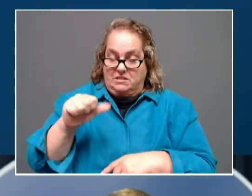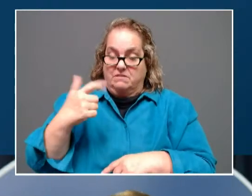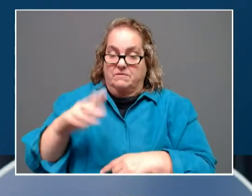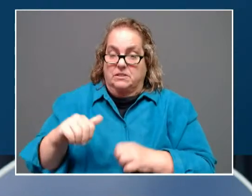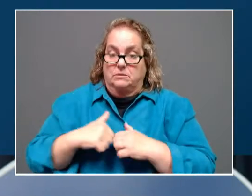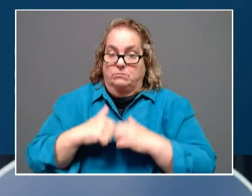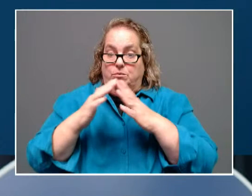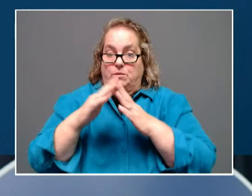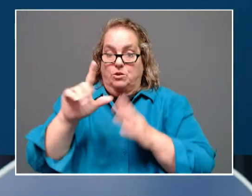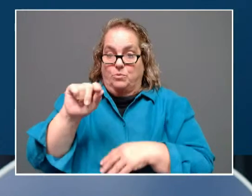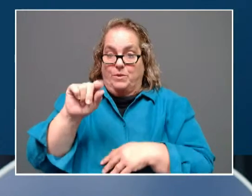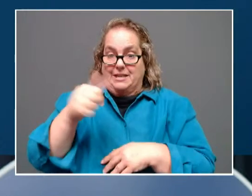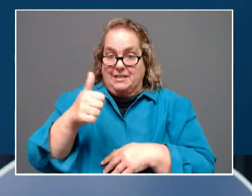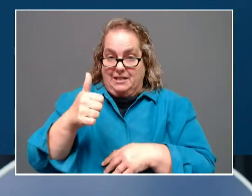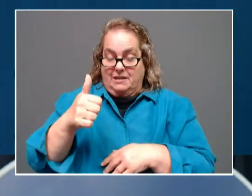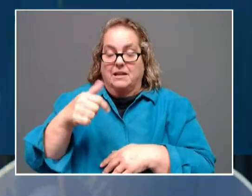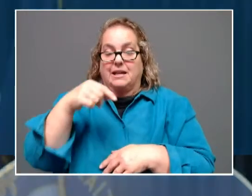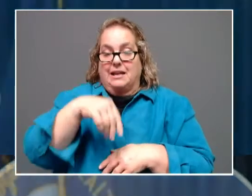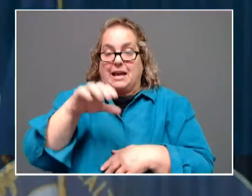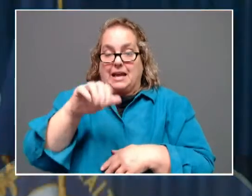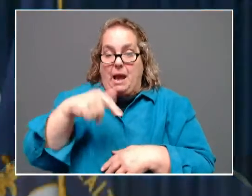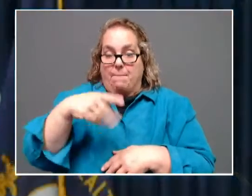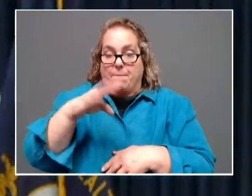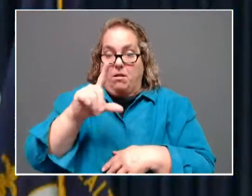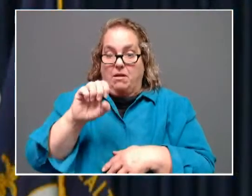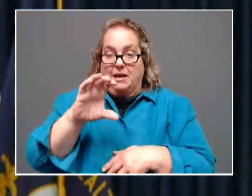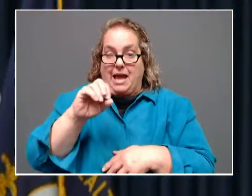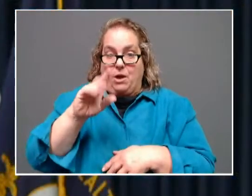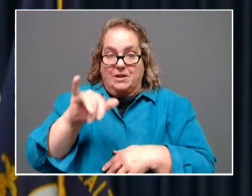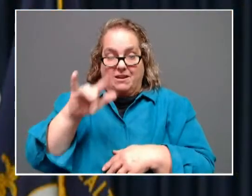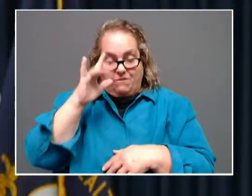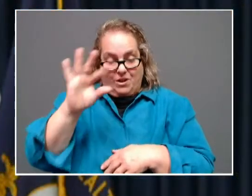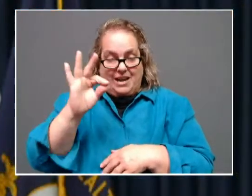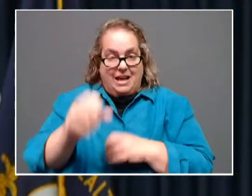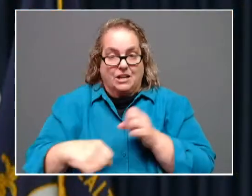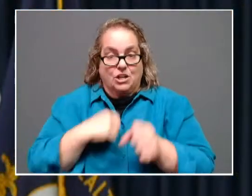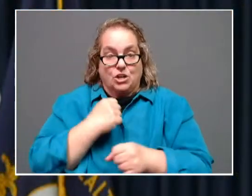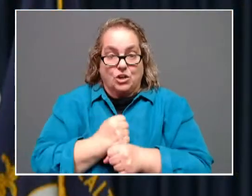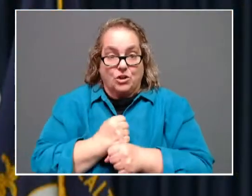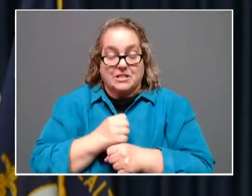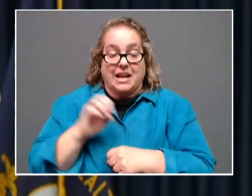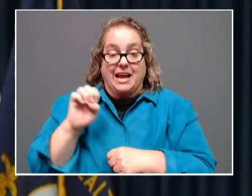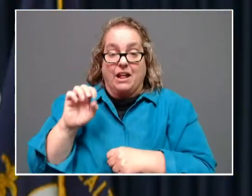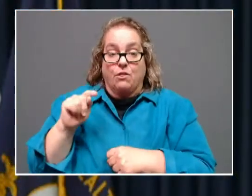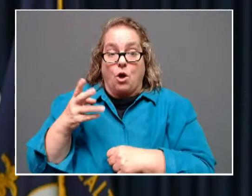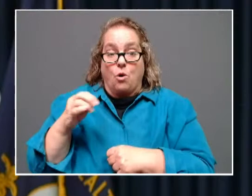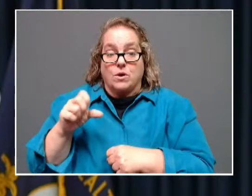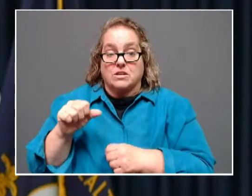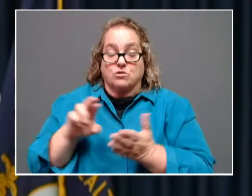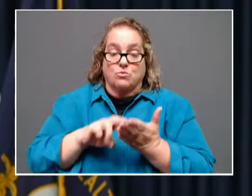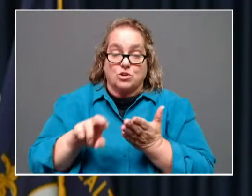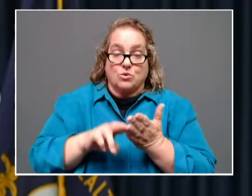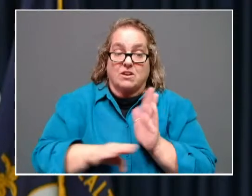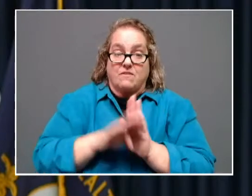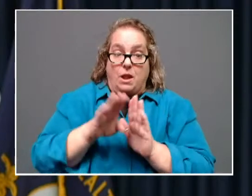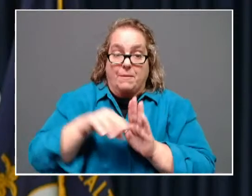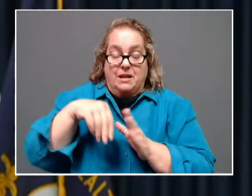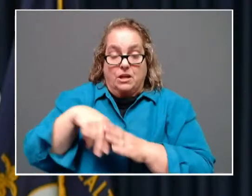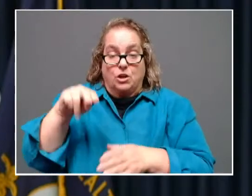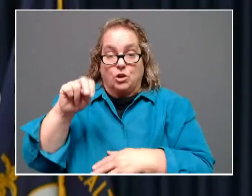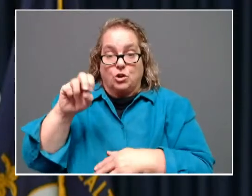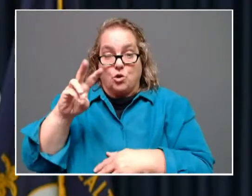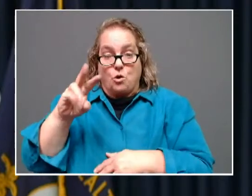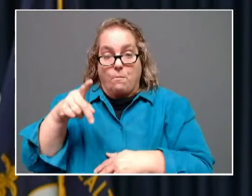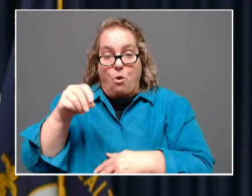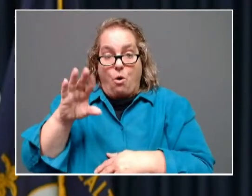County for 9 years. The company also maintains Ethos Research and Development in Newport. So thank you to the leaders in